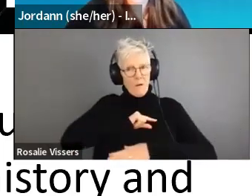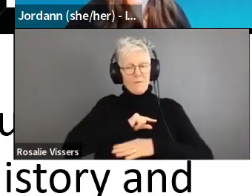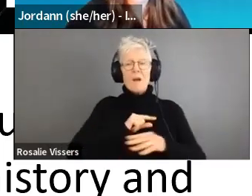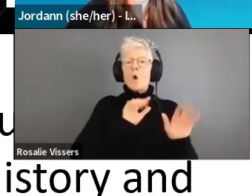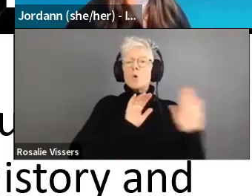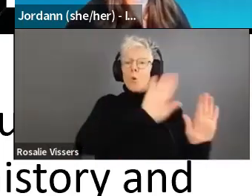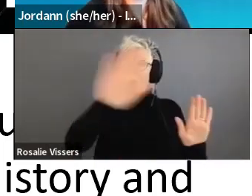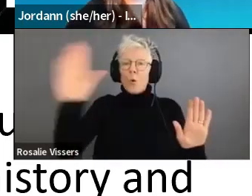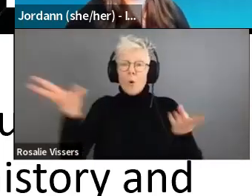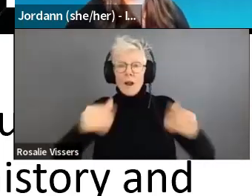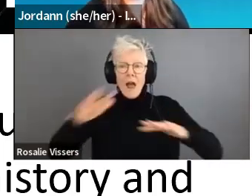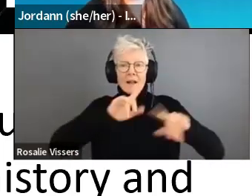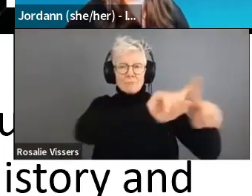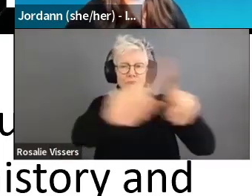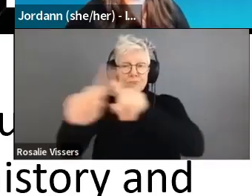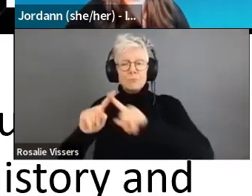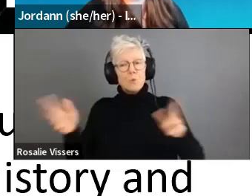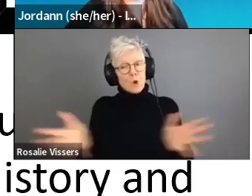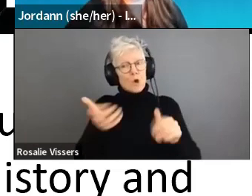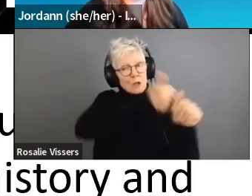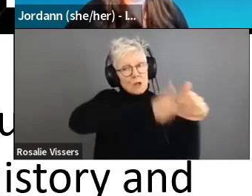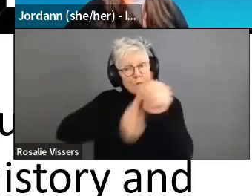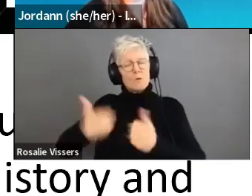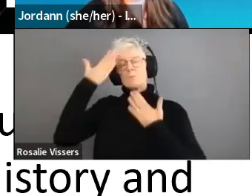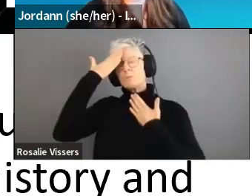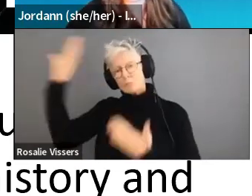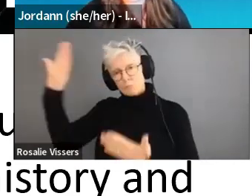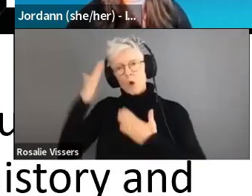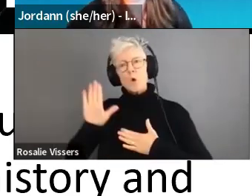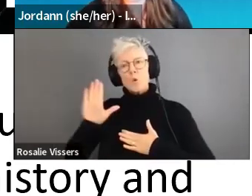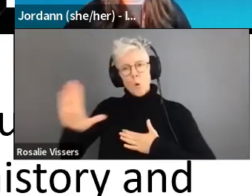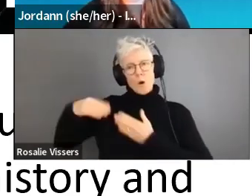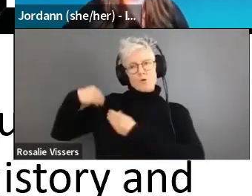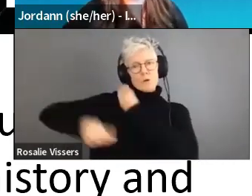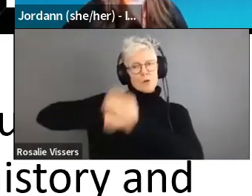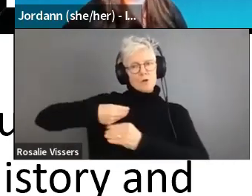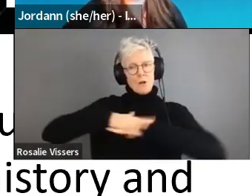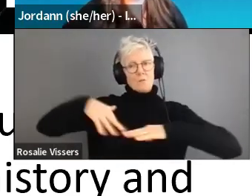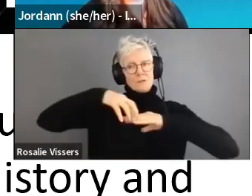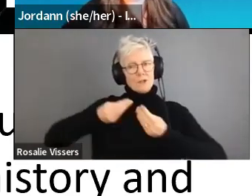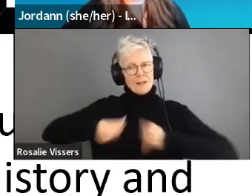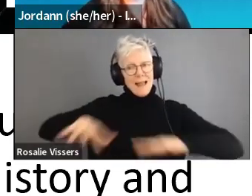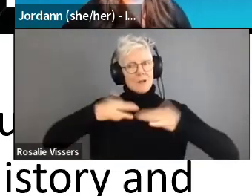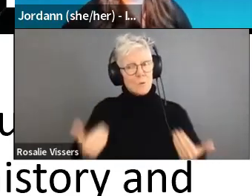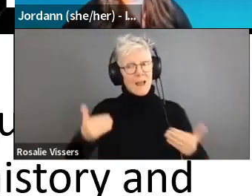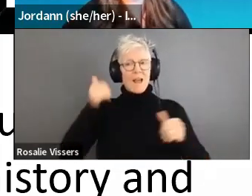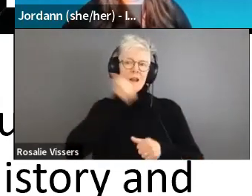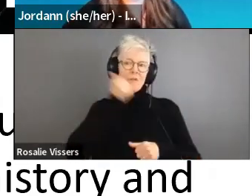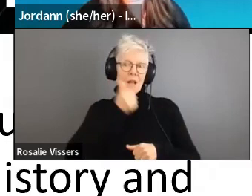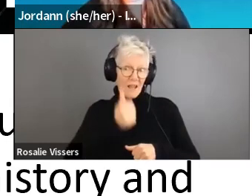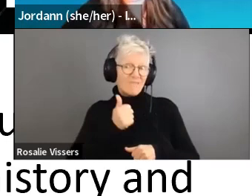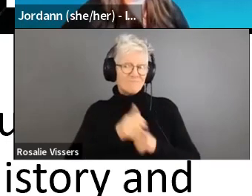different territory, so we invite and encourage each of you to give recognition to the land you occupy today and every day. As we gather